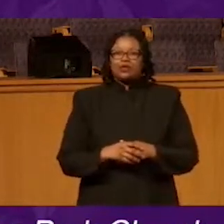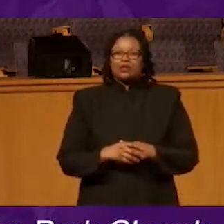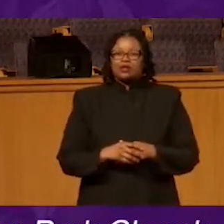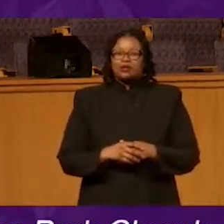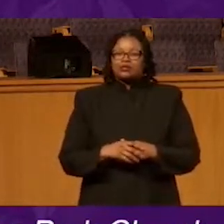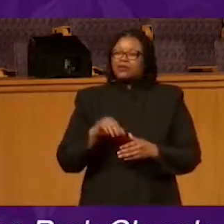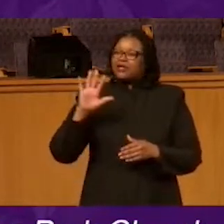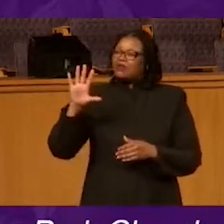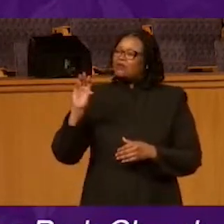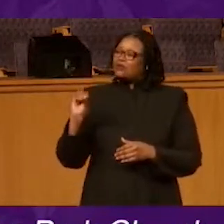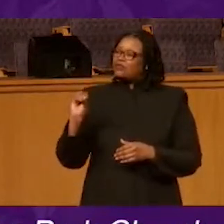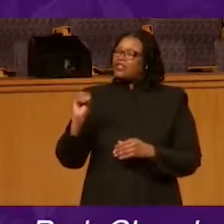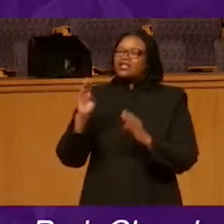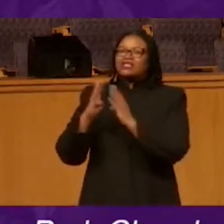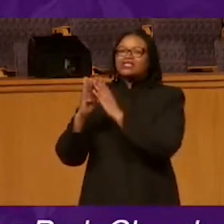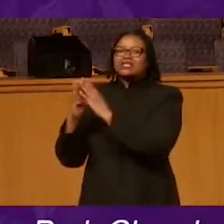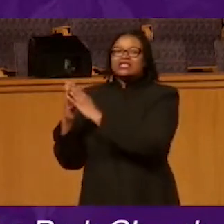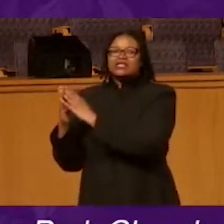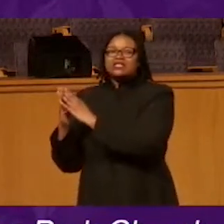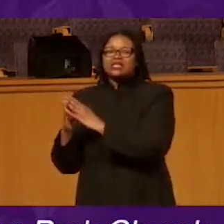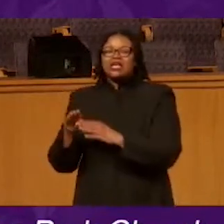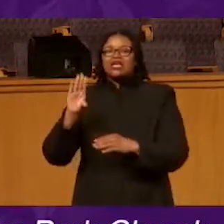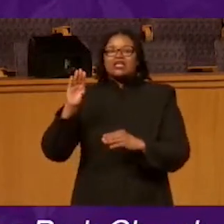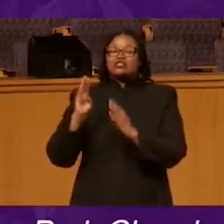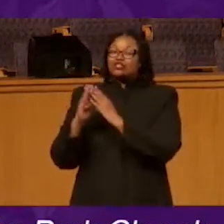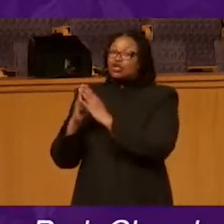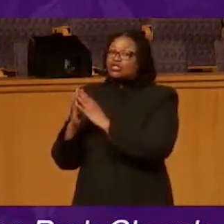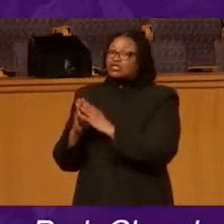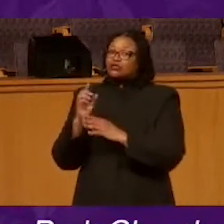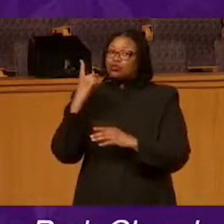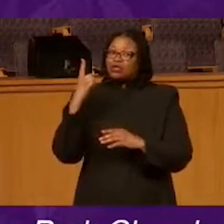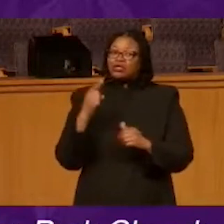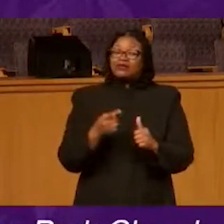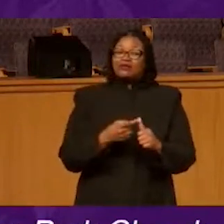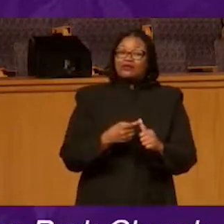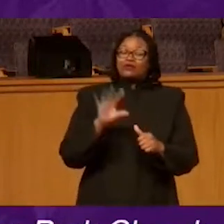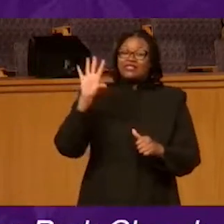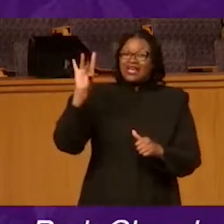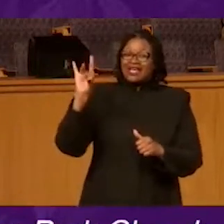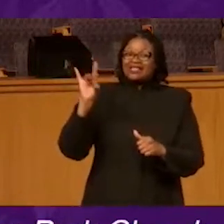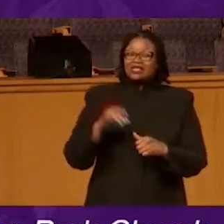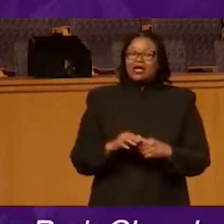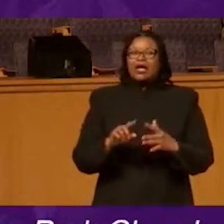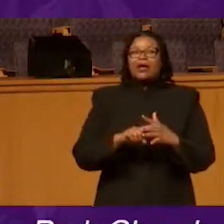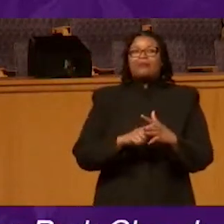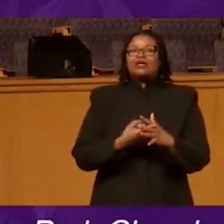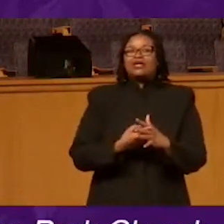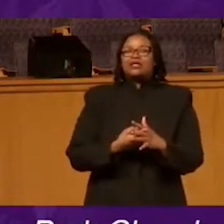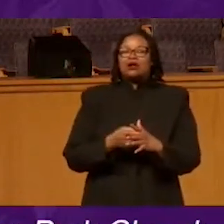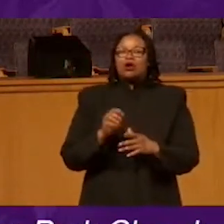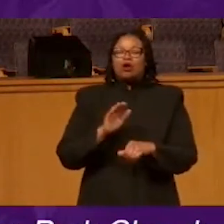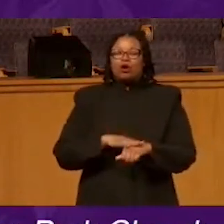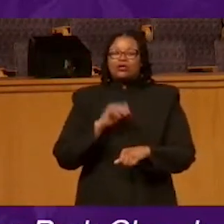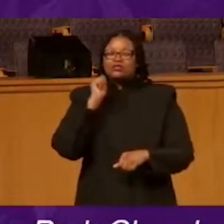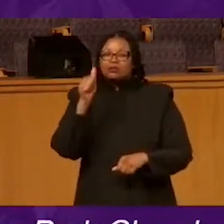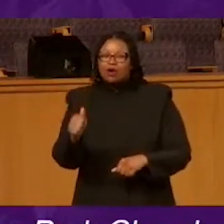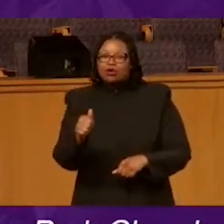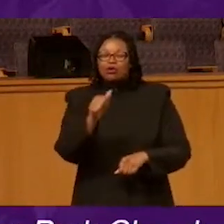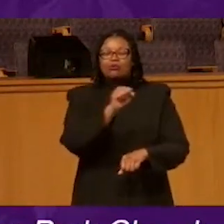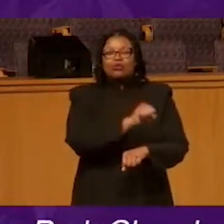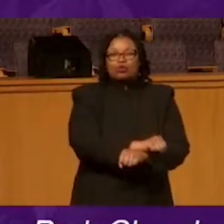50 cities. Charlotte is one of the first eight. And beginning on tomorrow, we're going to be